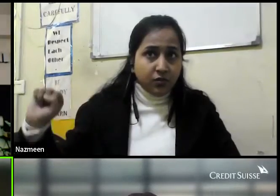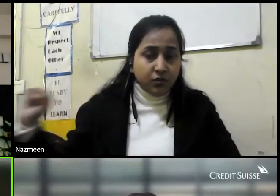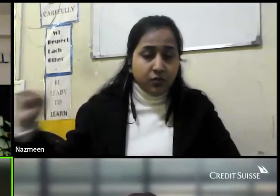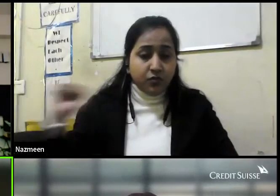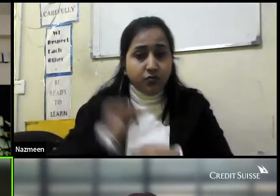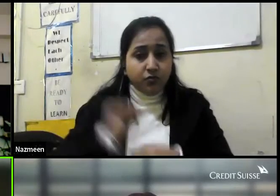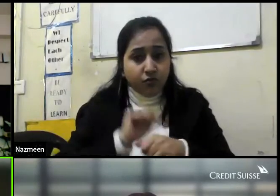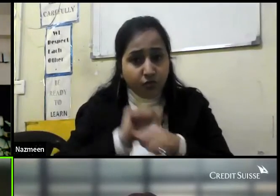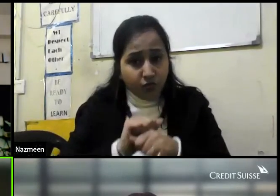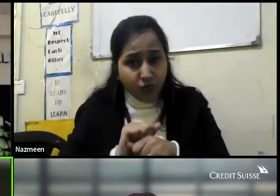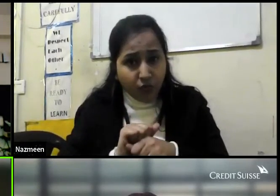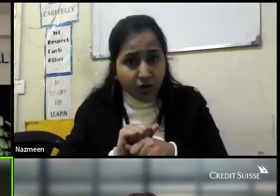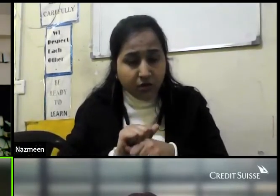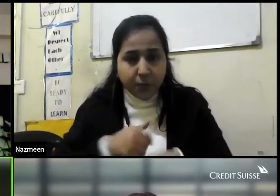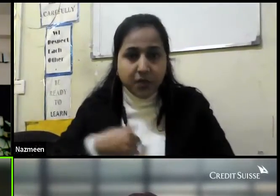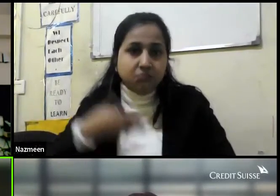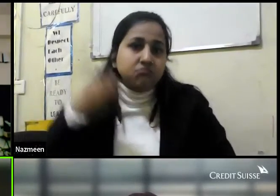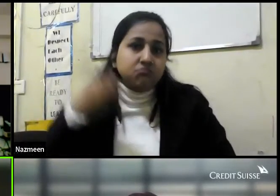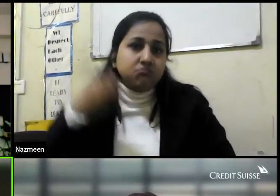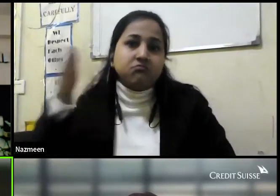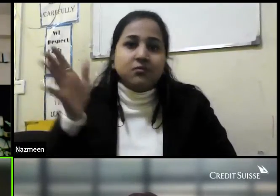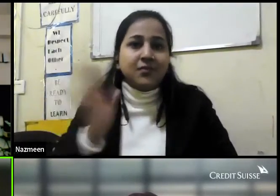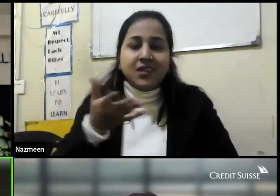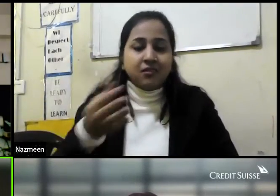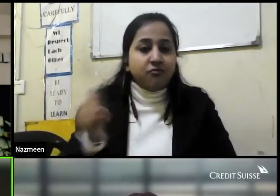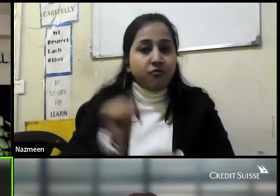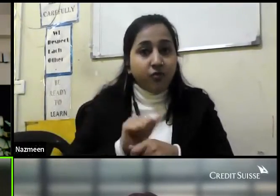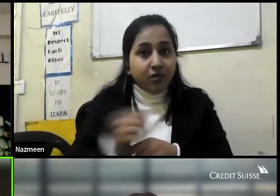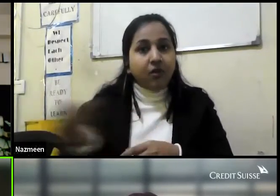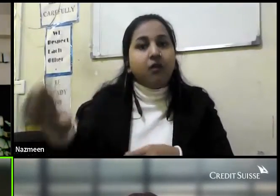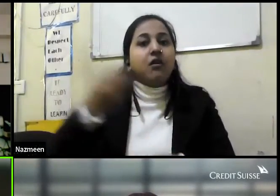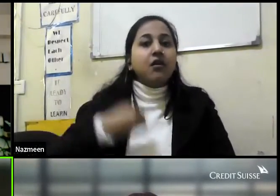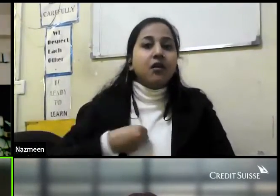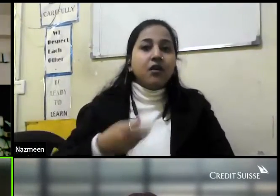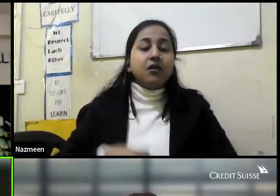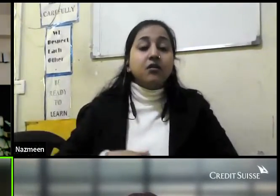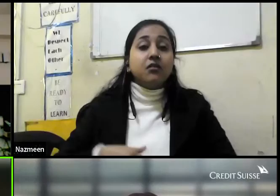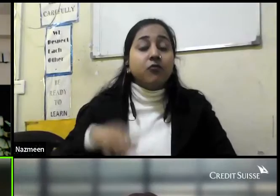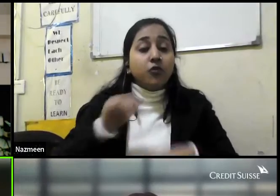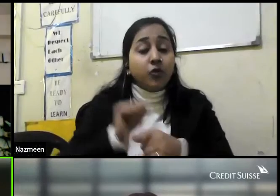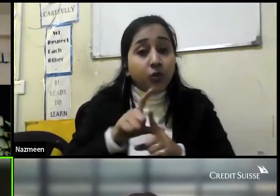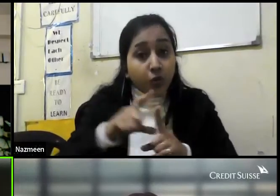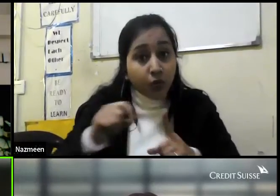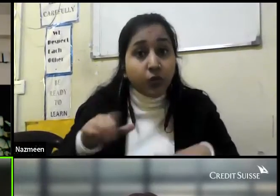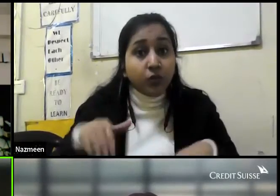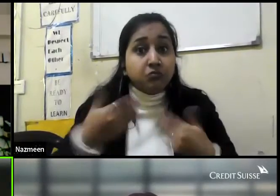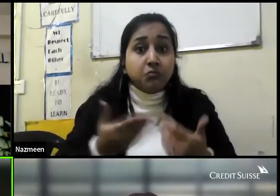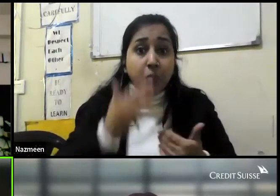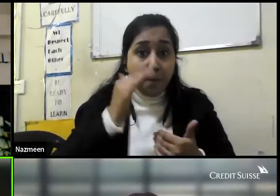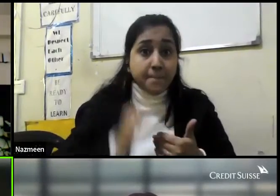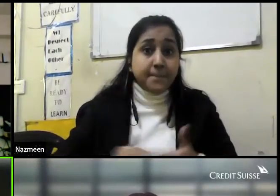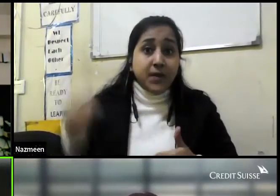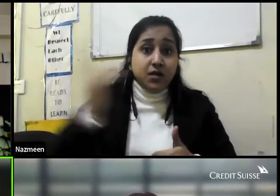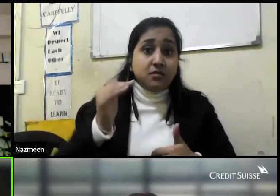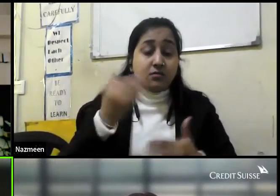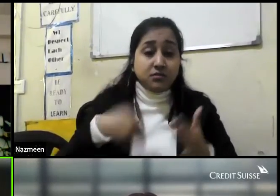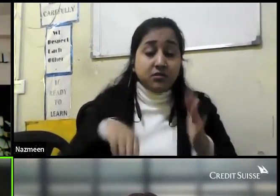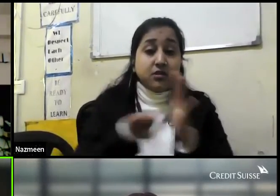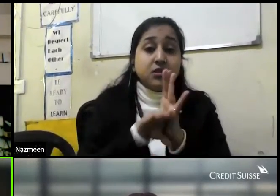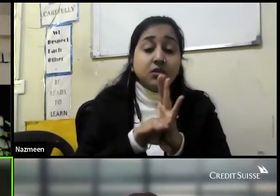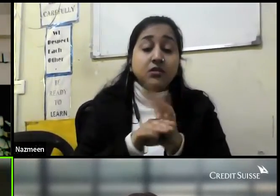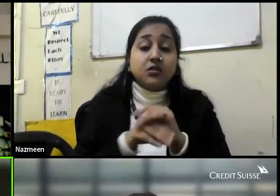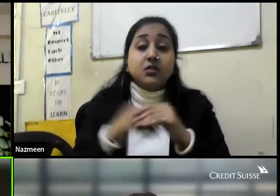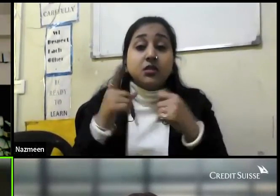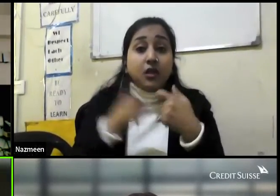will come to them. So that is the model we are working on. We are still doing baby steps. But the way the Kotak franchise